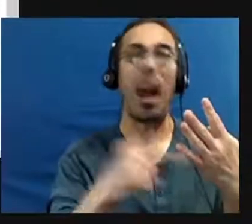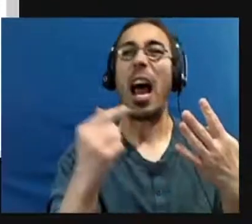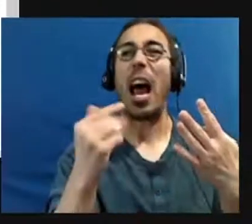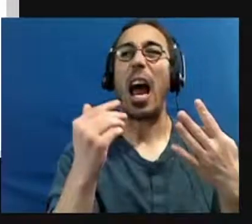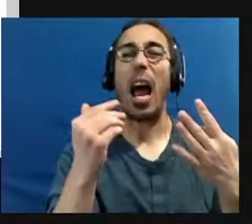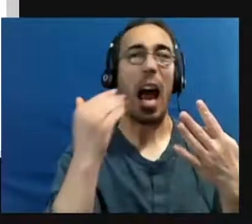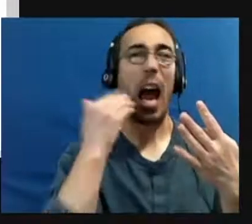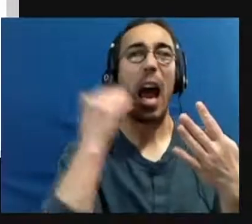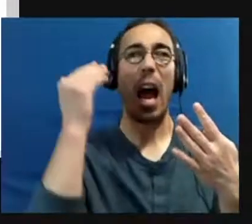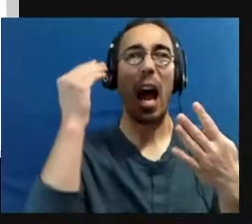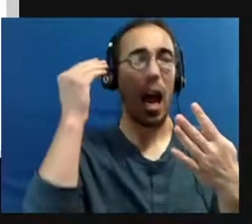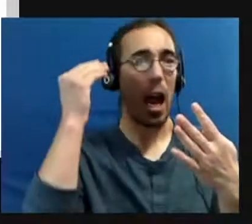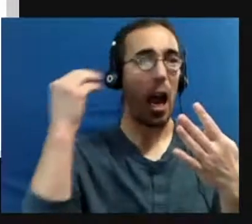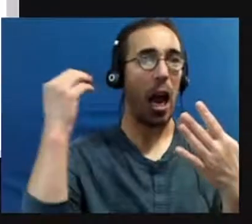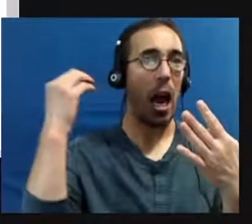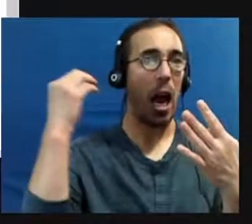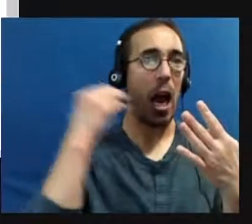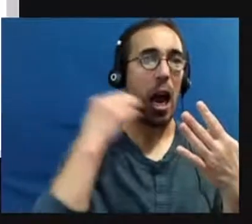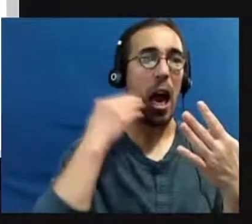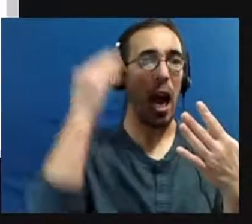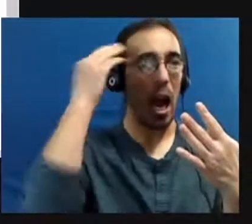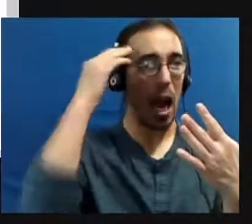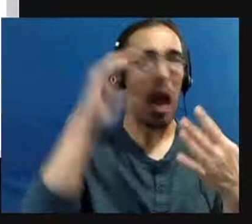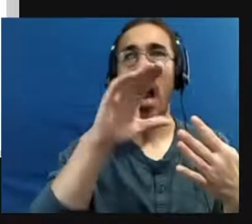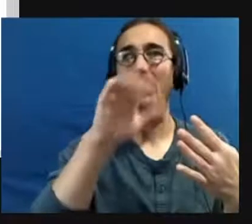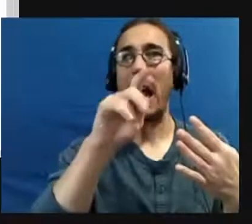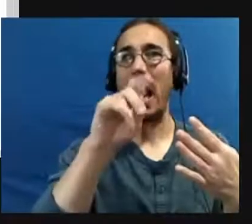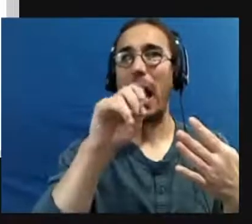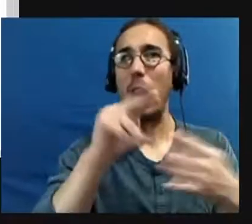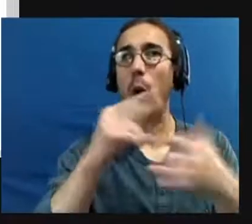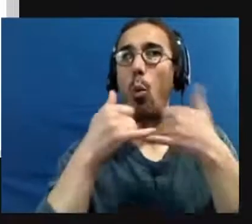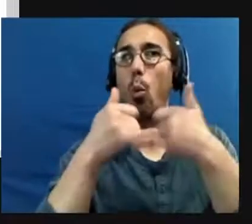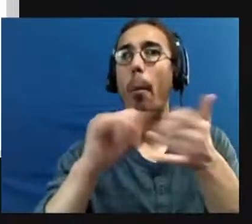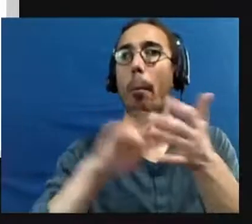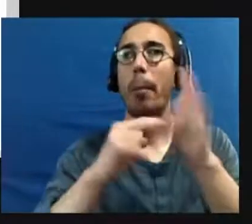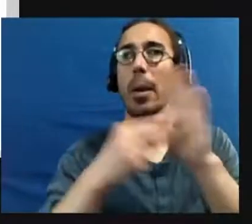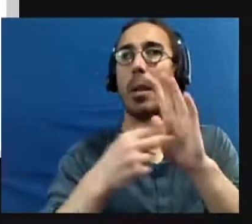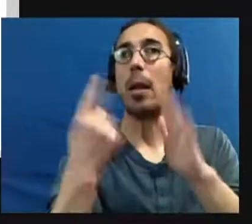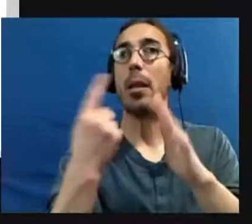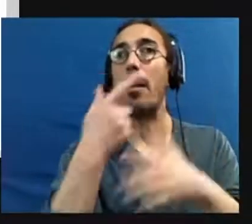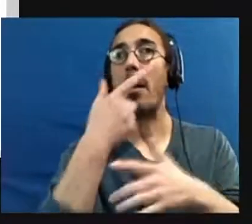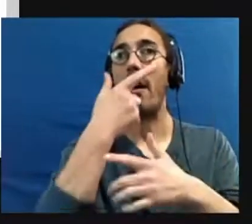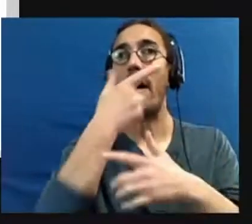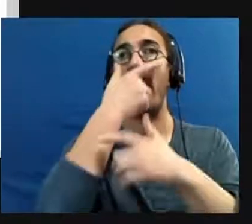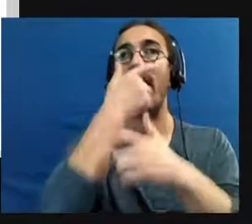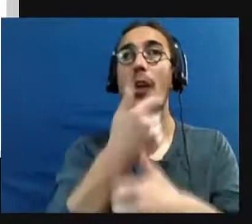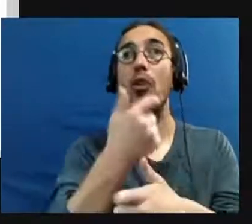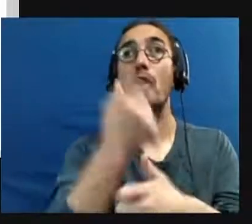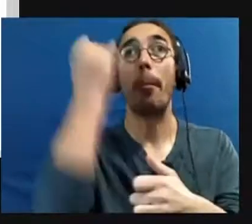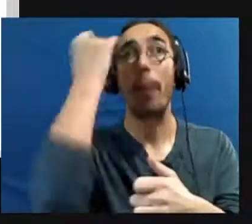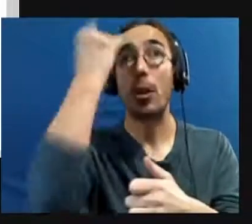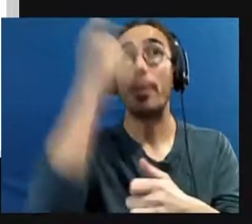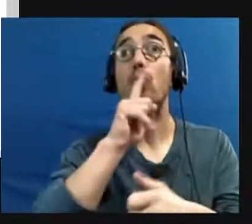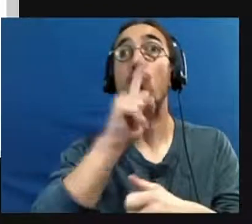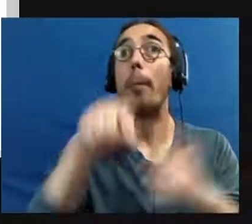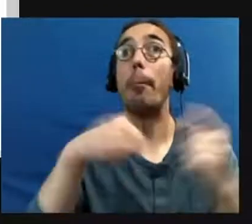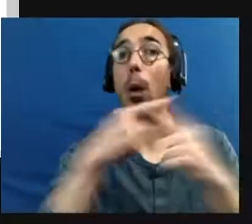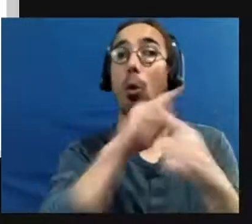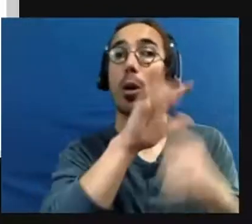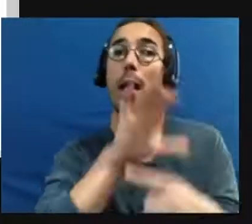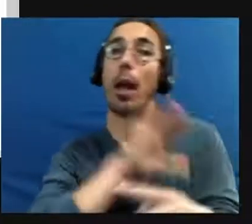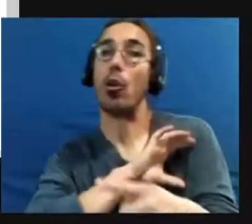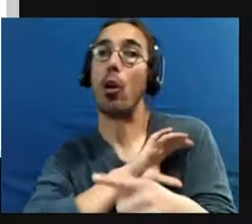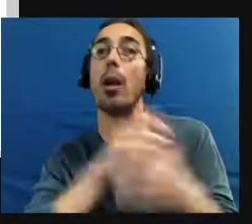here, headcanon is a word that means something that a fan imagines to be true about a character, even though there's no